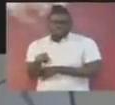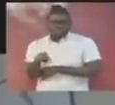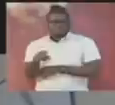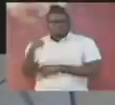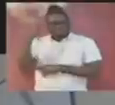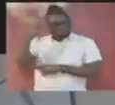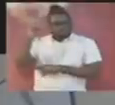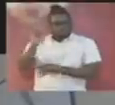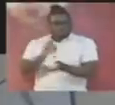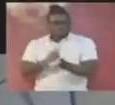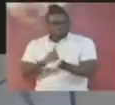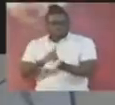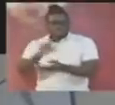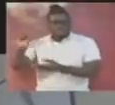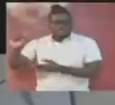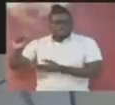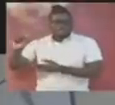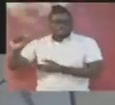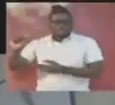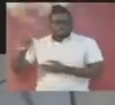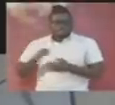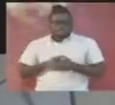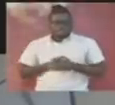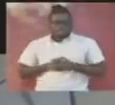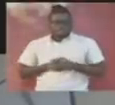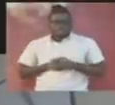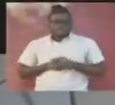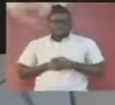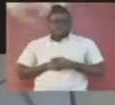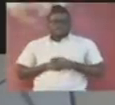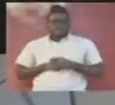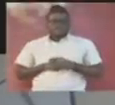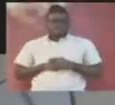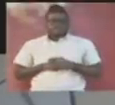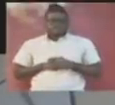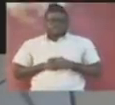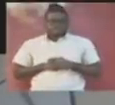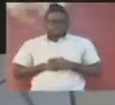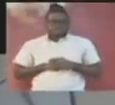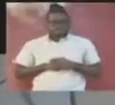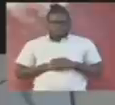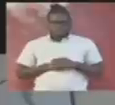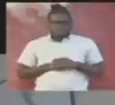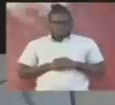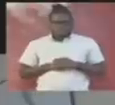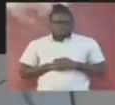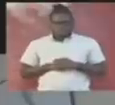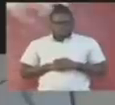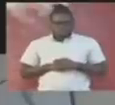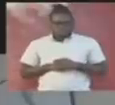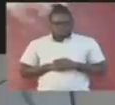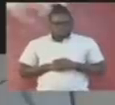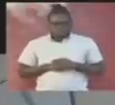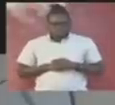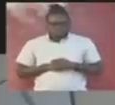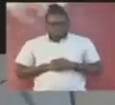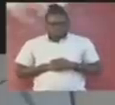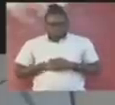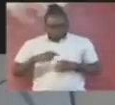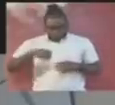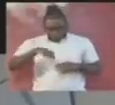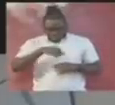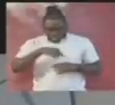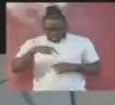based on Newsday's question, which was, do we actually need herd immunity to end the